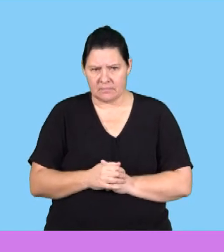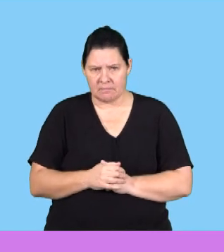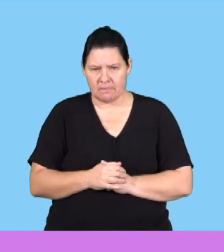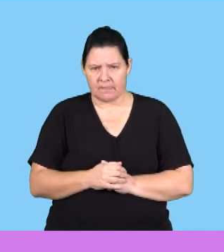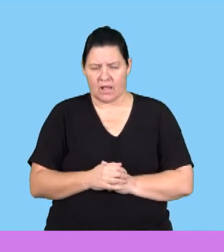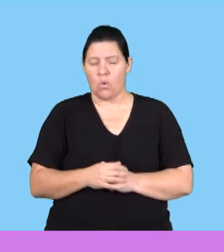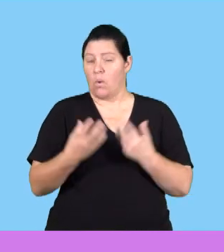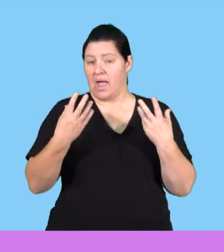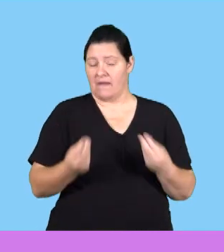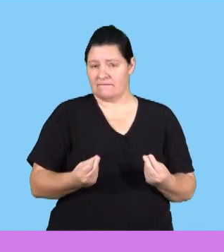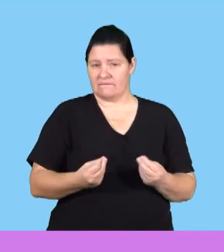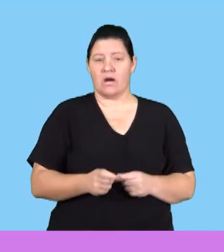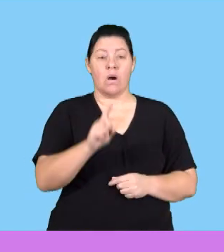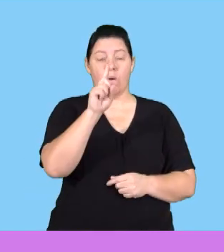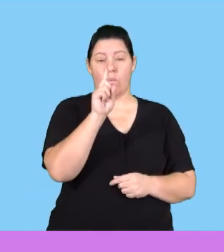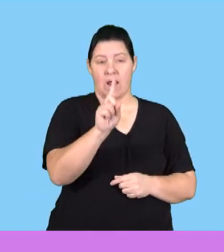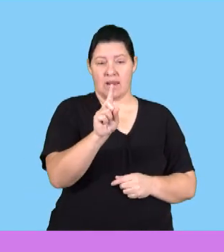have a look at this. We have